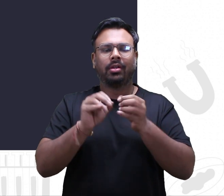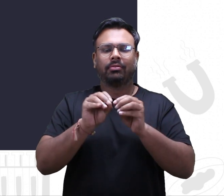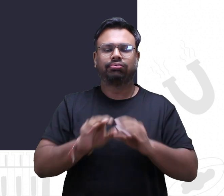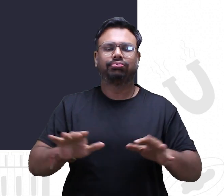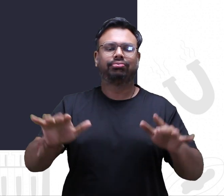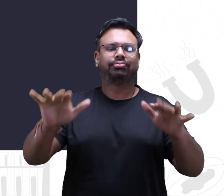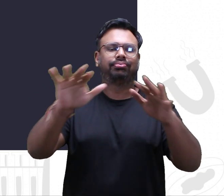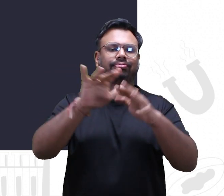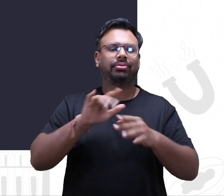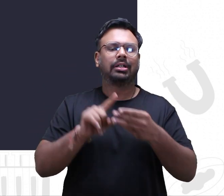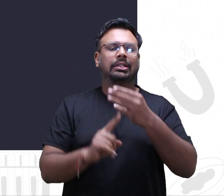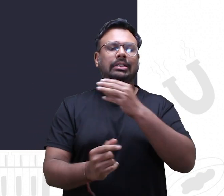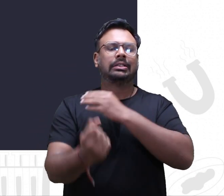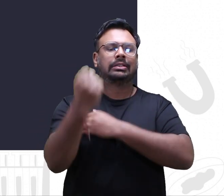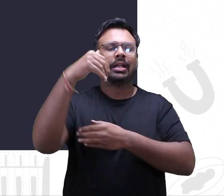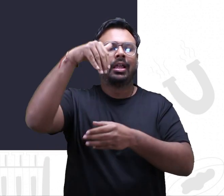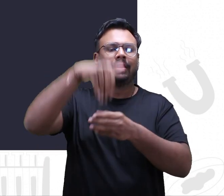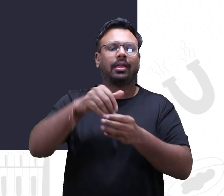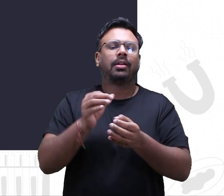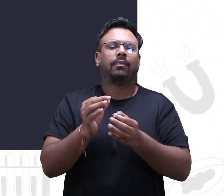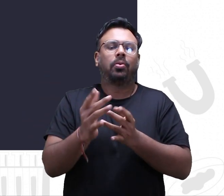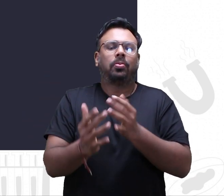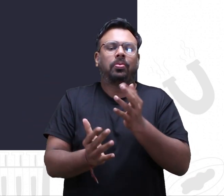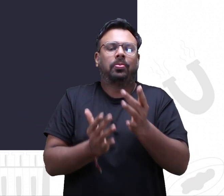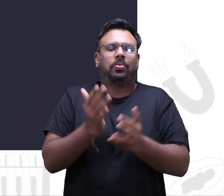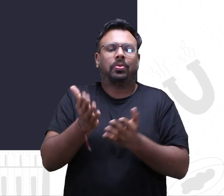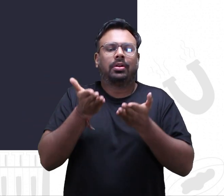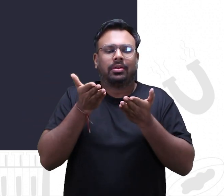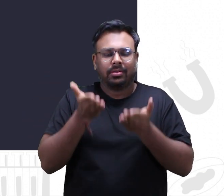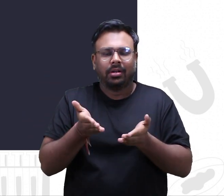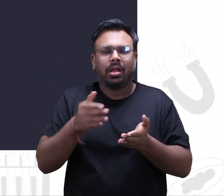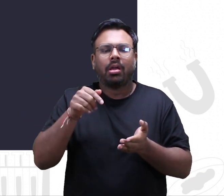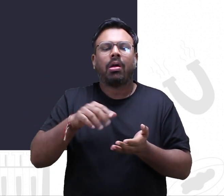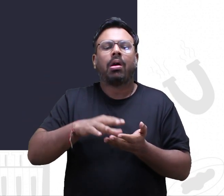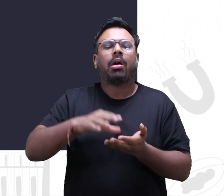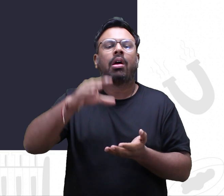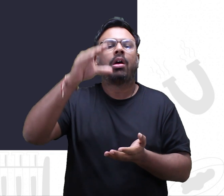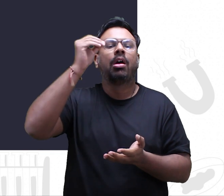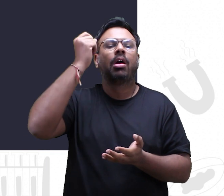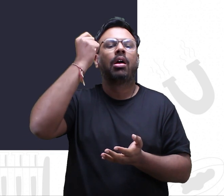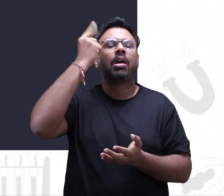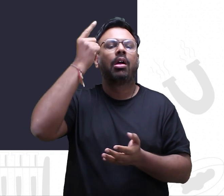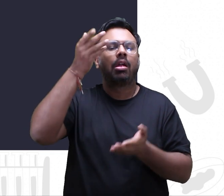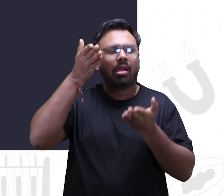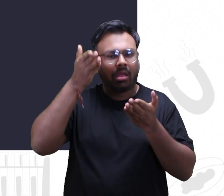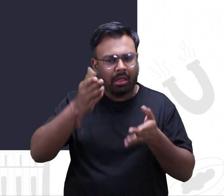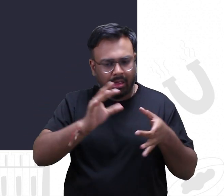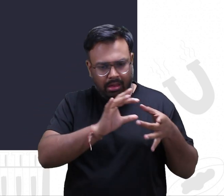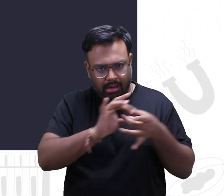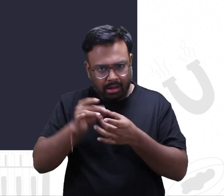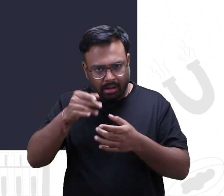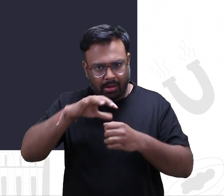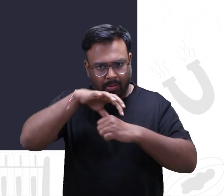protons. In both of these processes, the energy is being released. Now, we understand it through